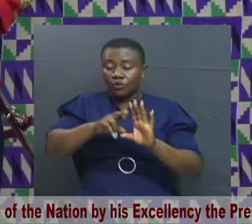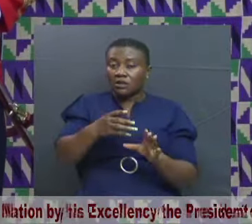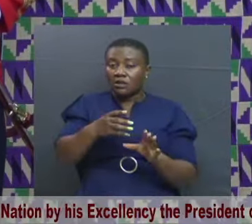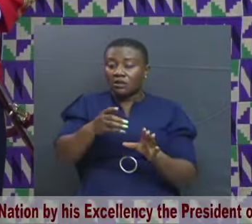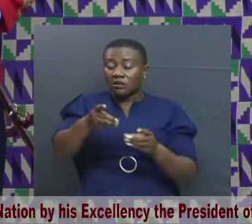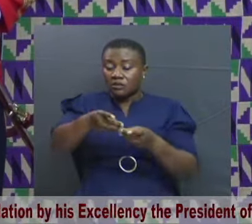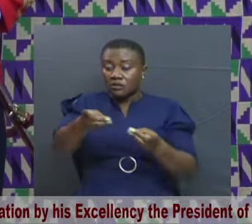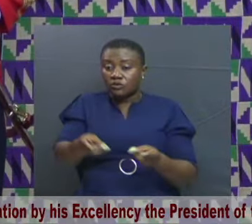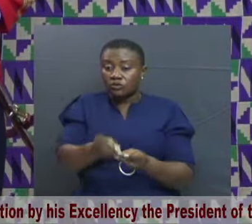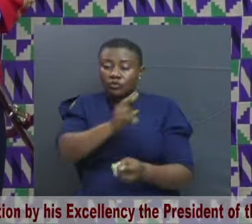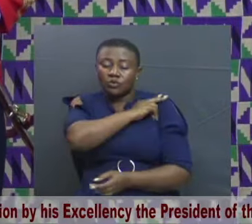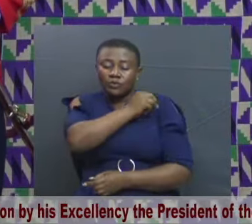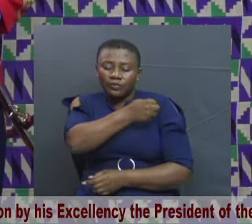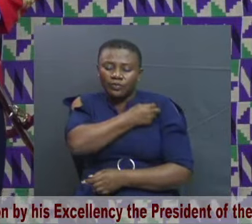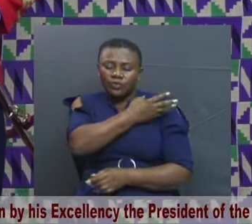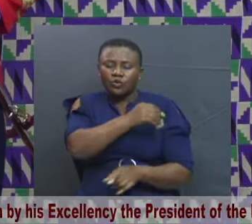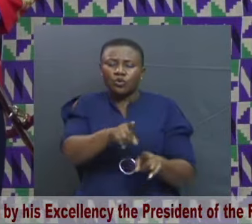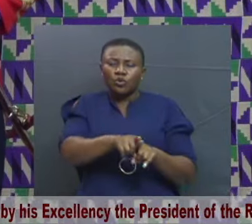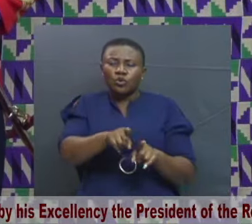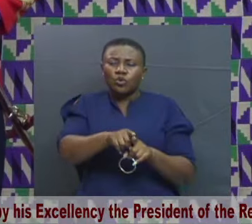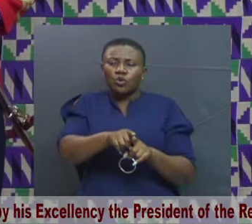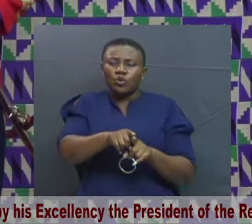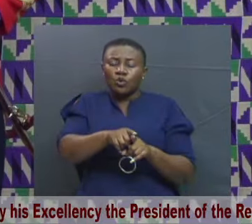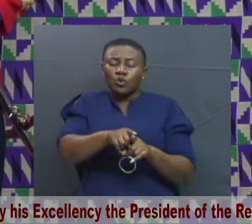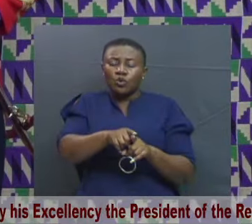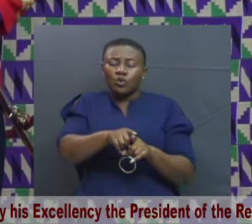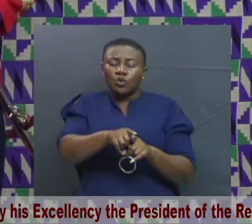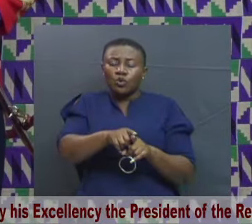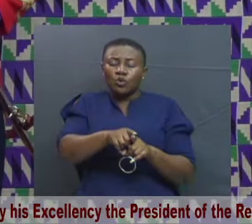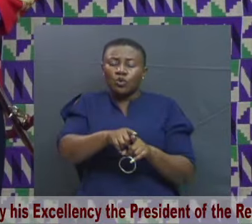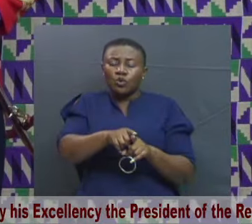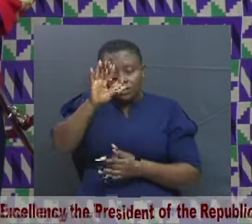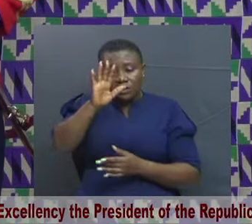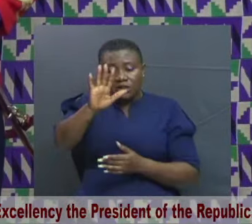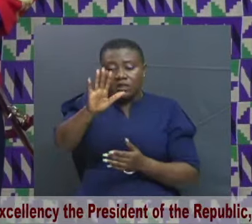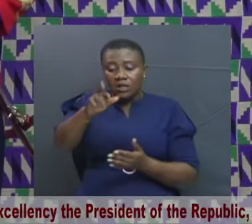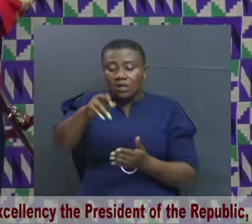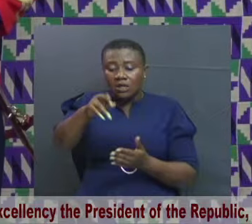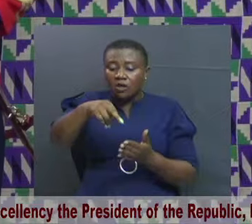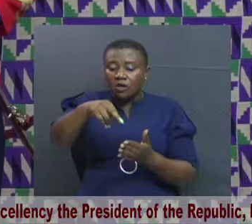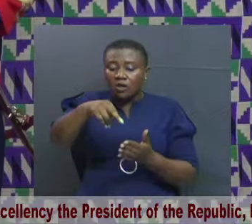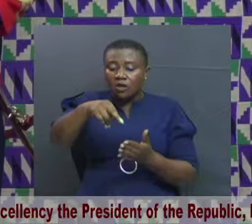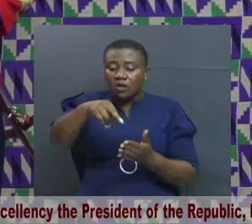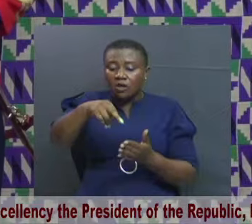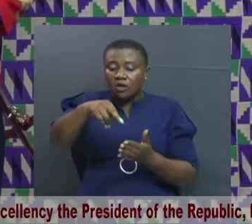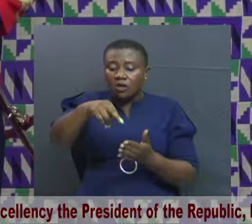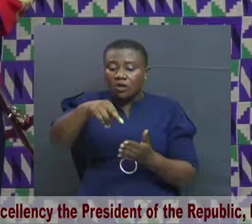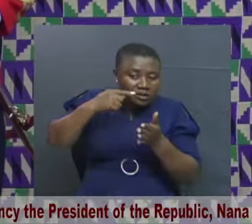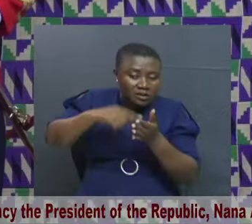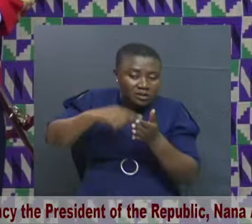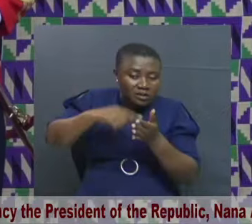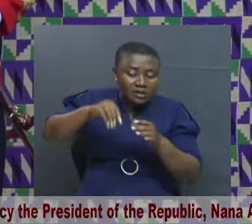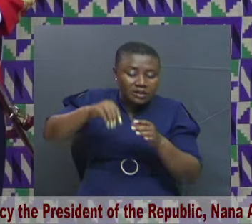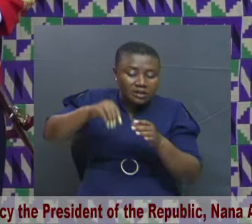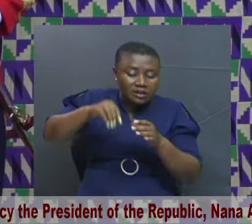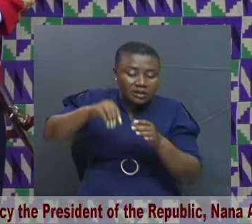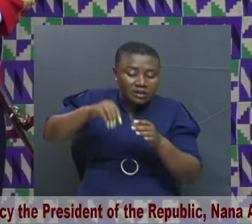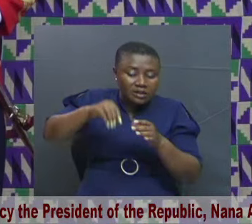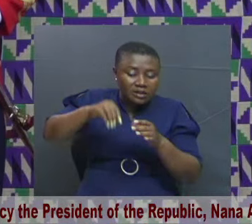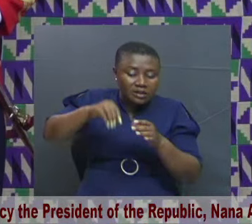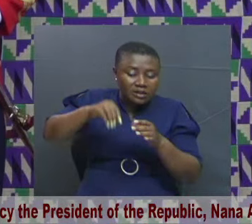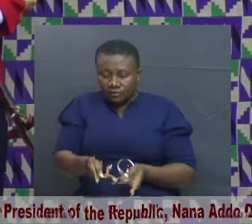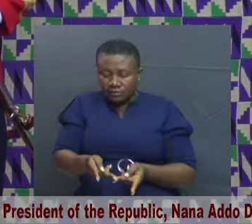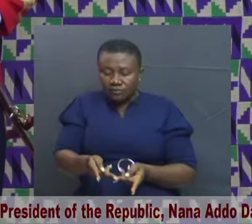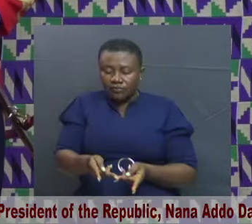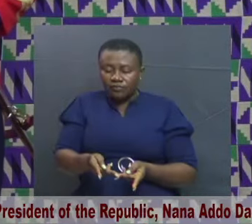records can easily be accessed in these hospitals without the need for a f shoulder Ghana is